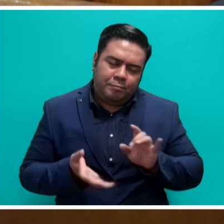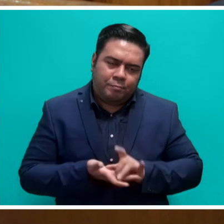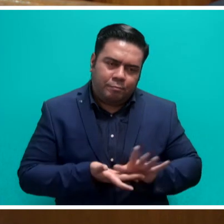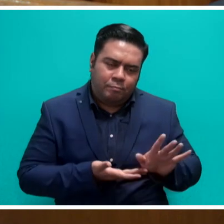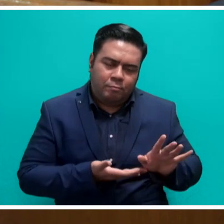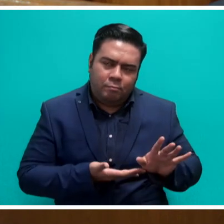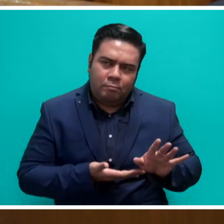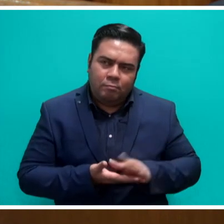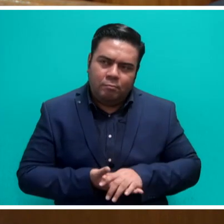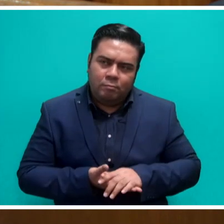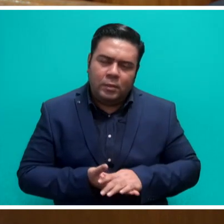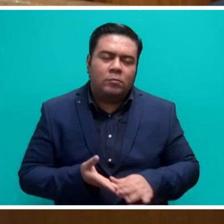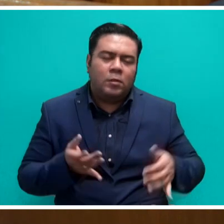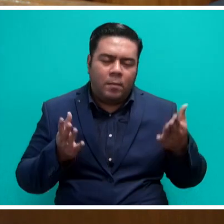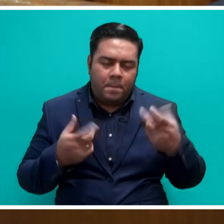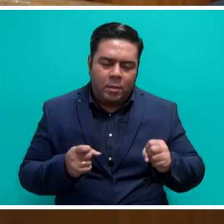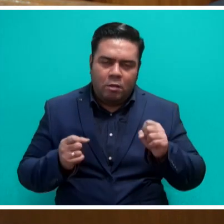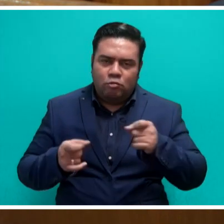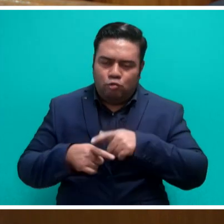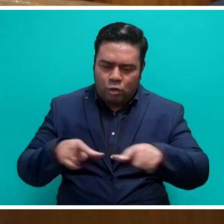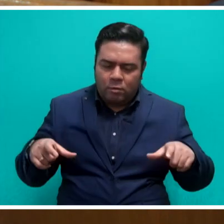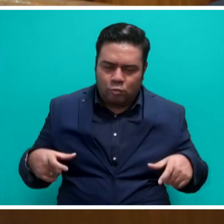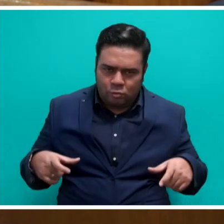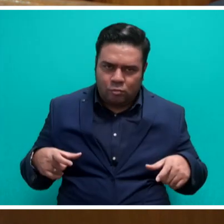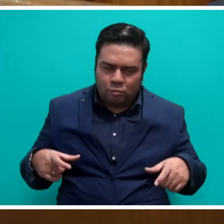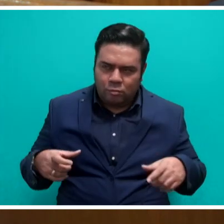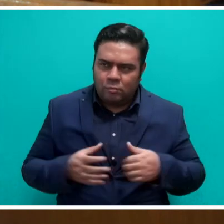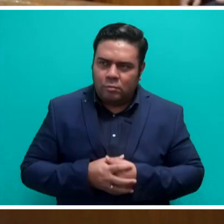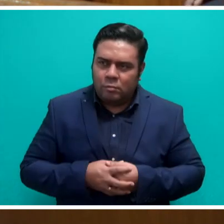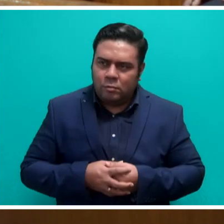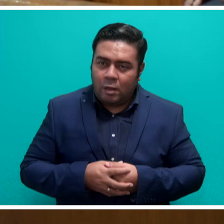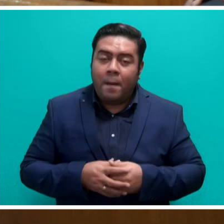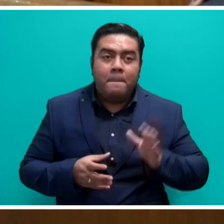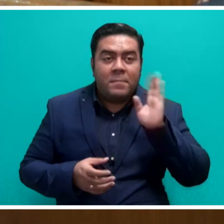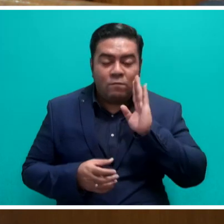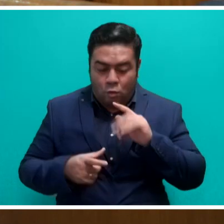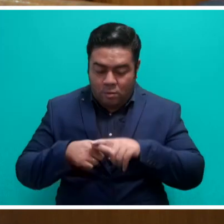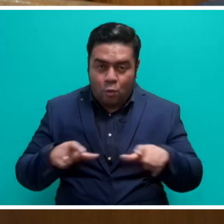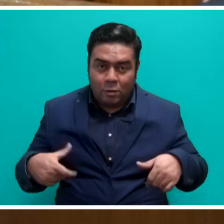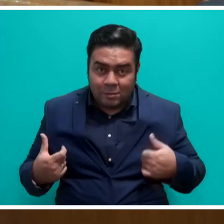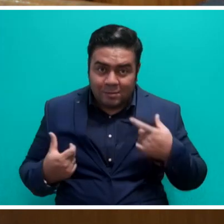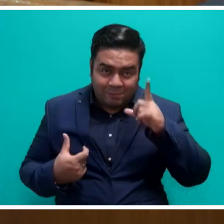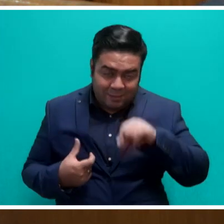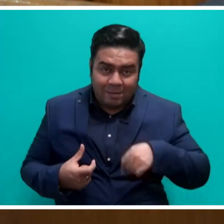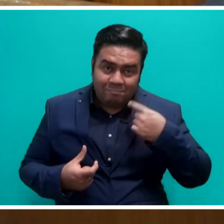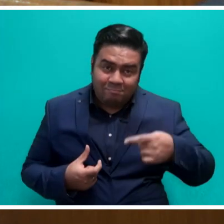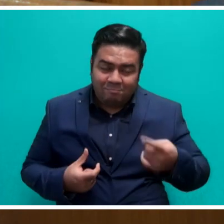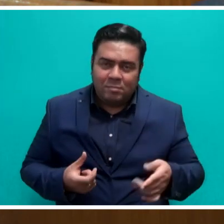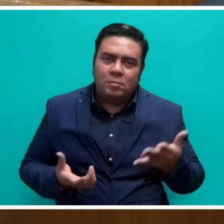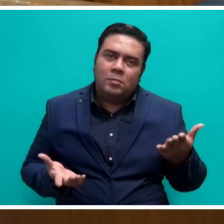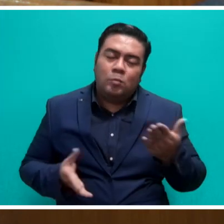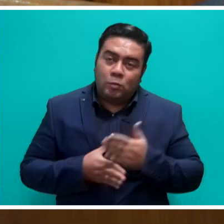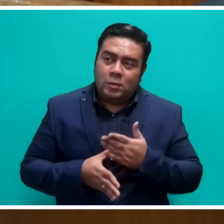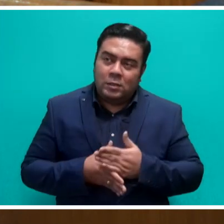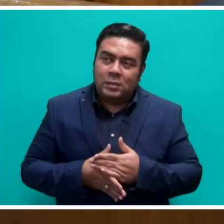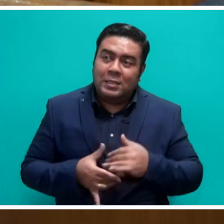appointment of the tribunal. However, before the tribunal could conduct its work,